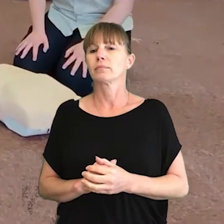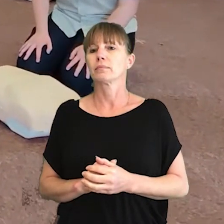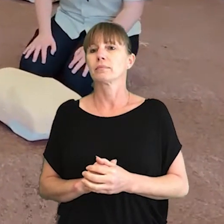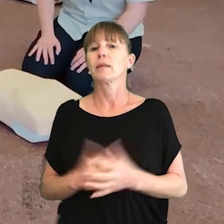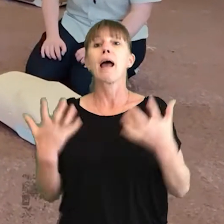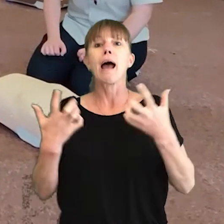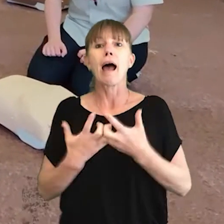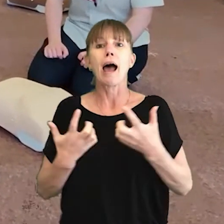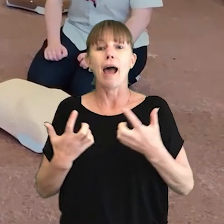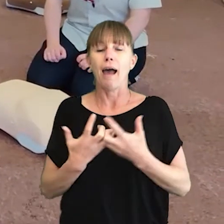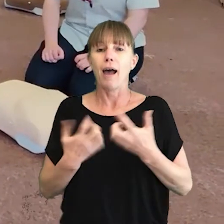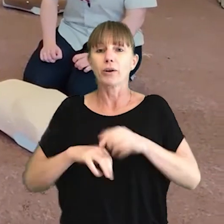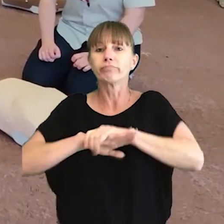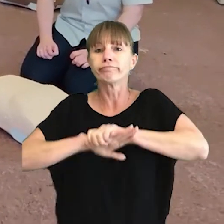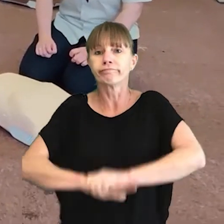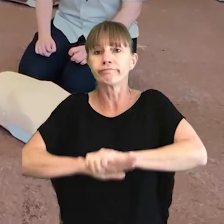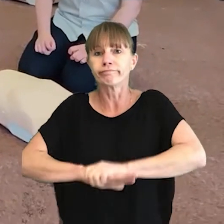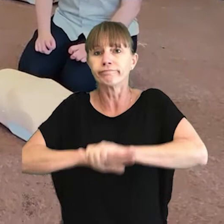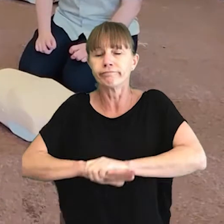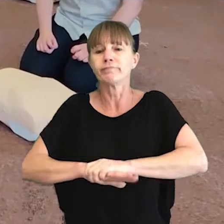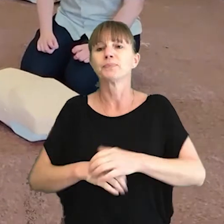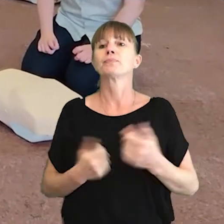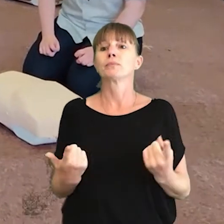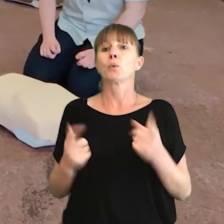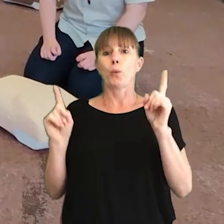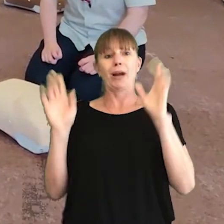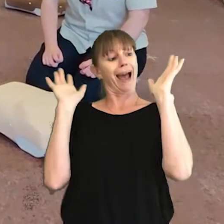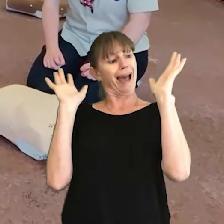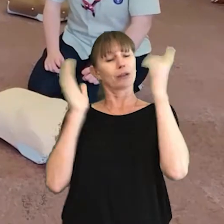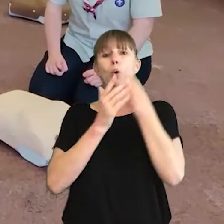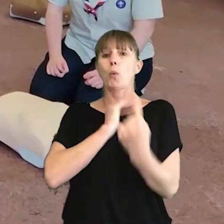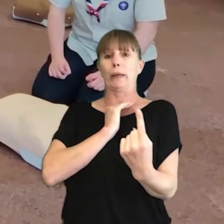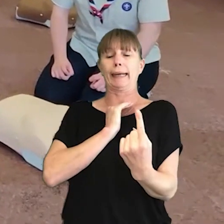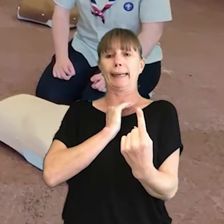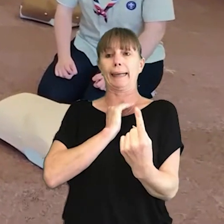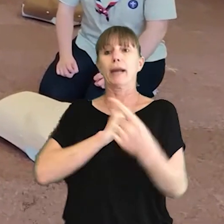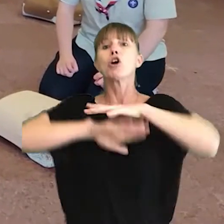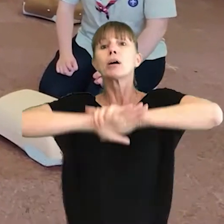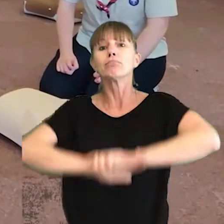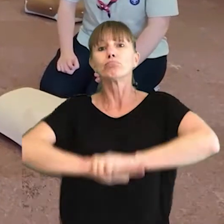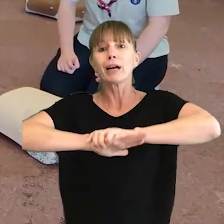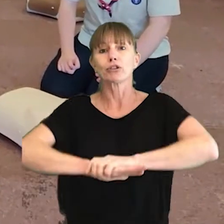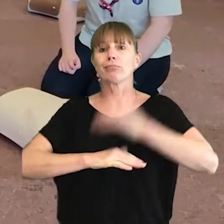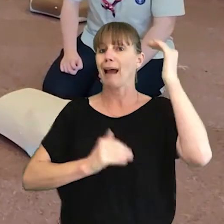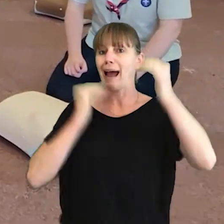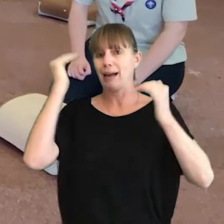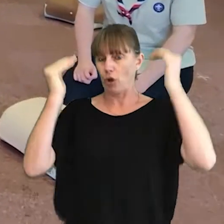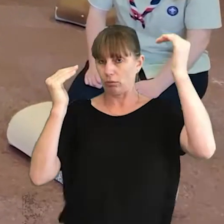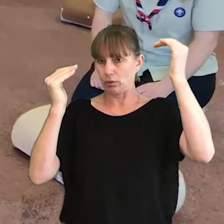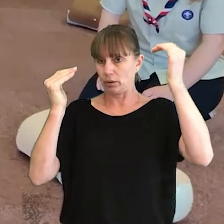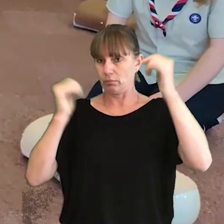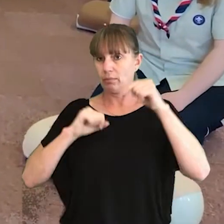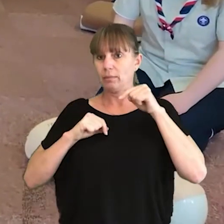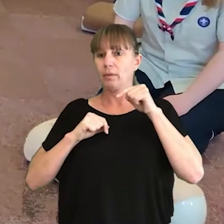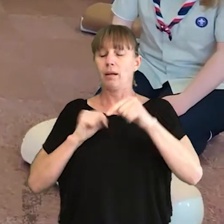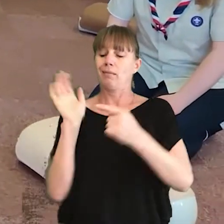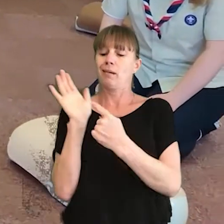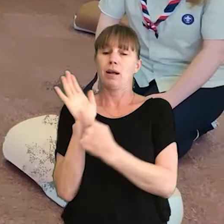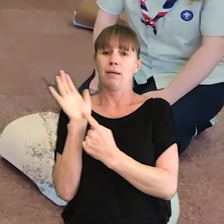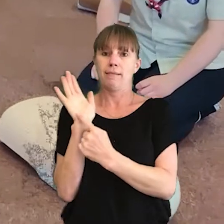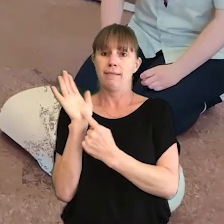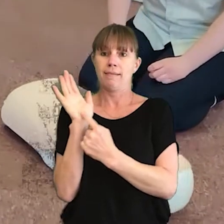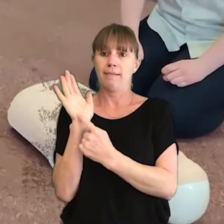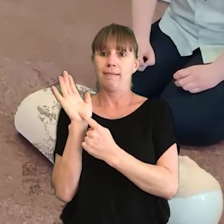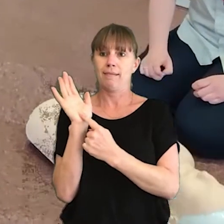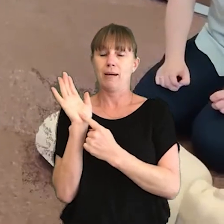Cardiopulmonary resuscitation. So the way we're going to do hands-only compressions on an adult, we're using this part of your hand.